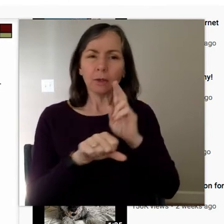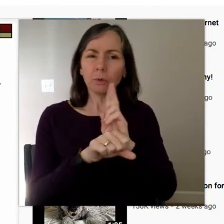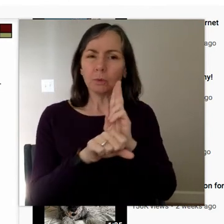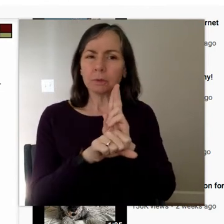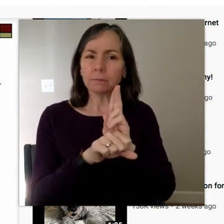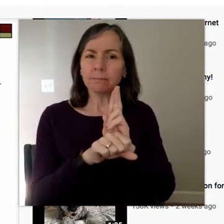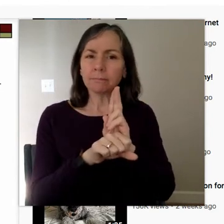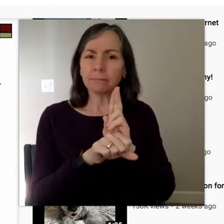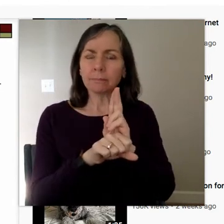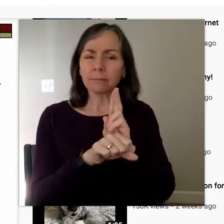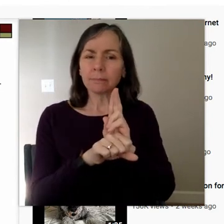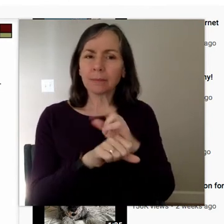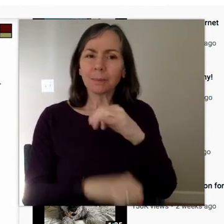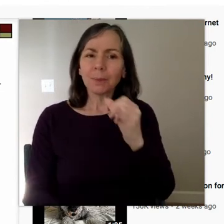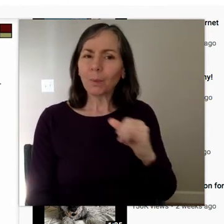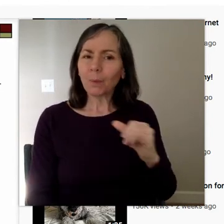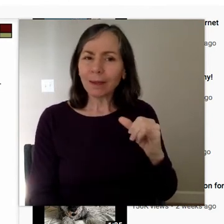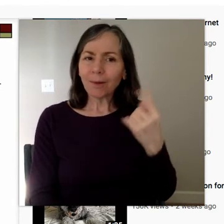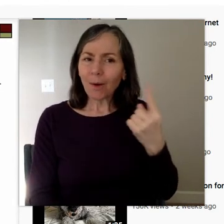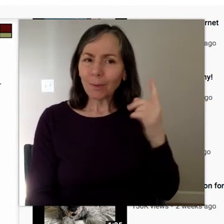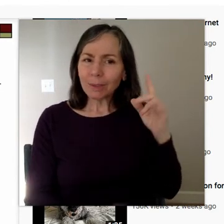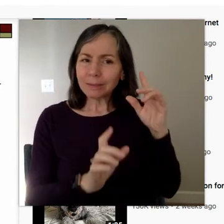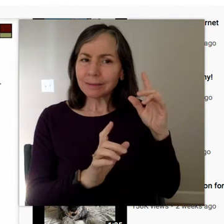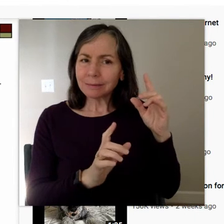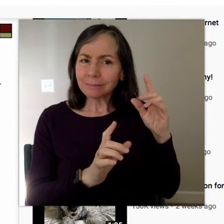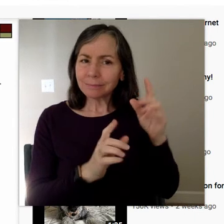whale didn't always look this way.